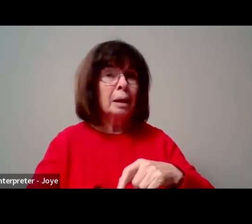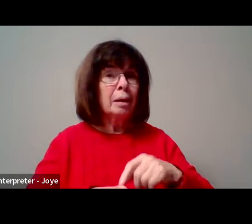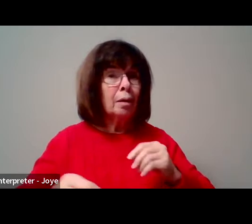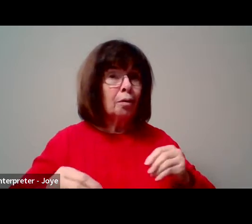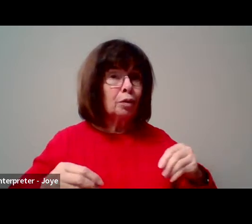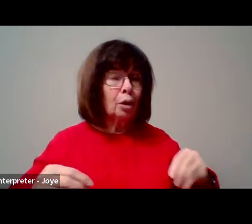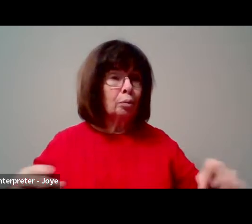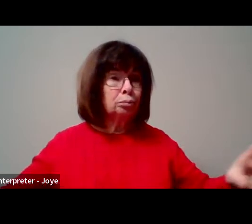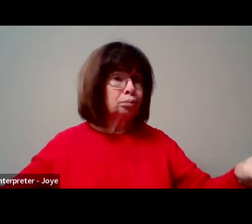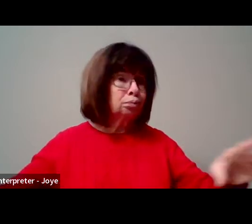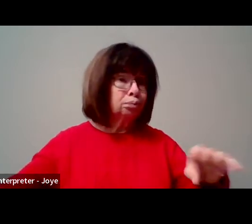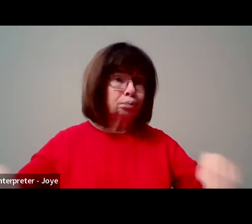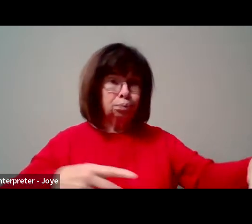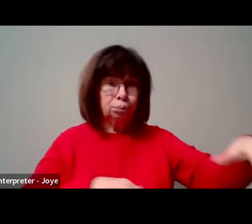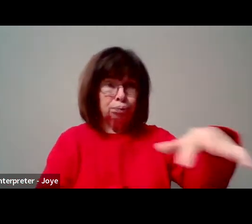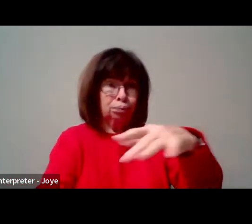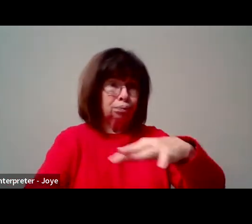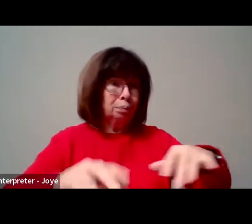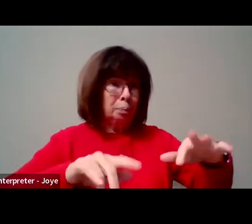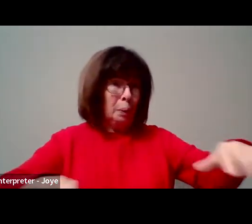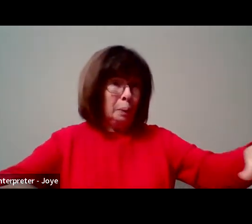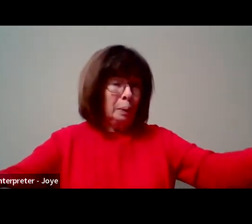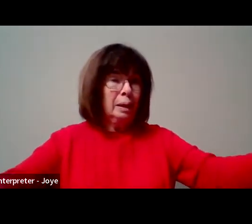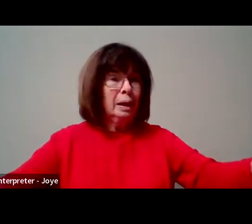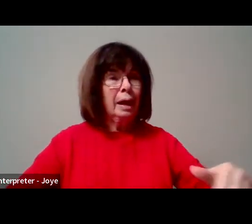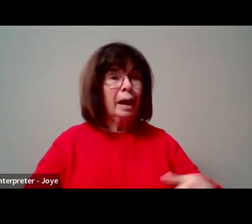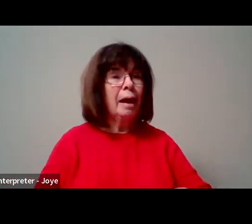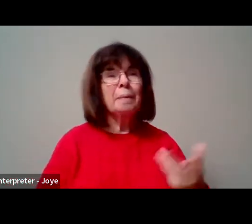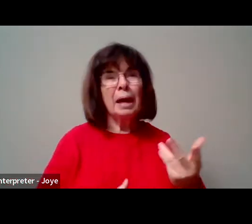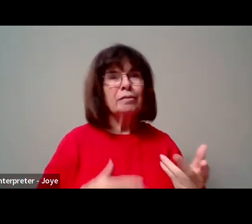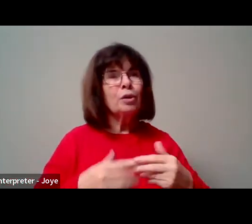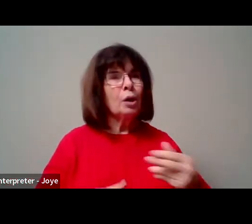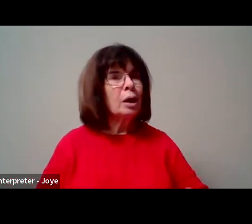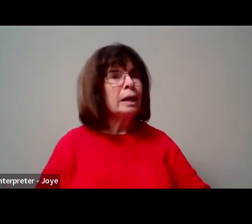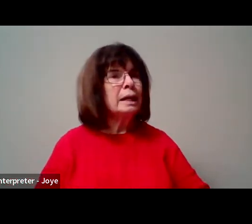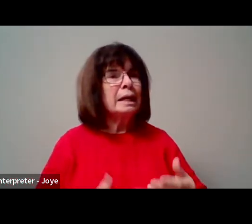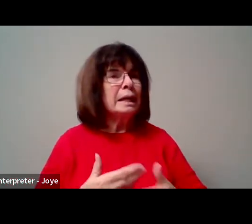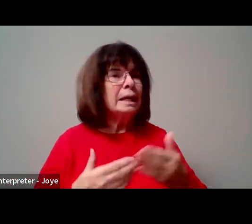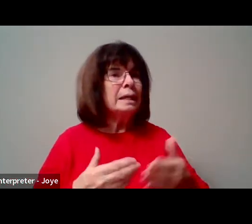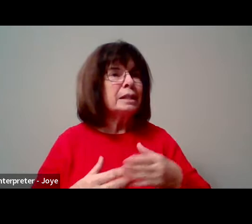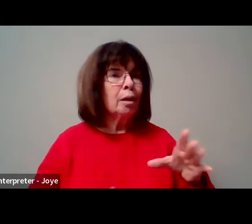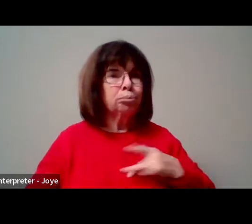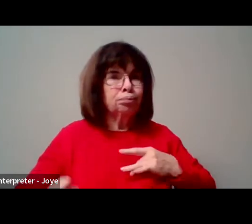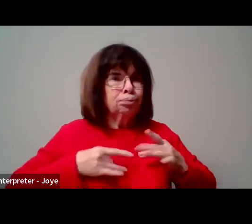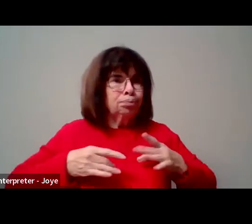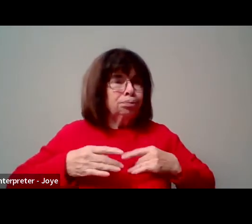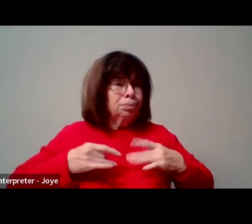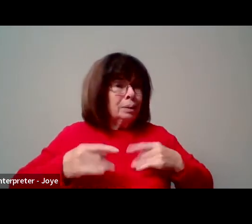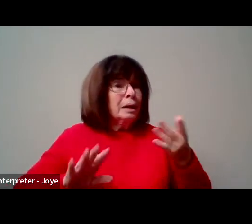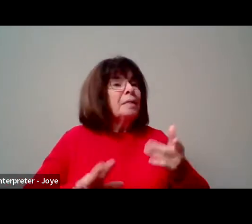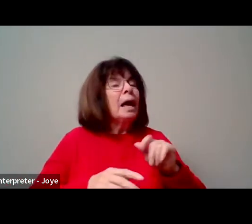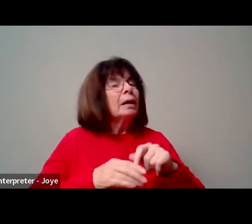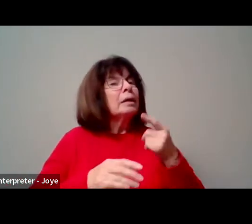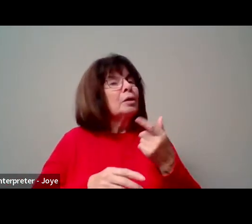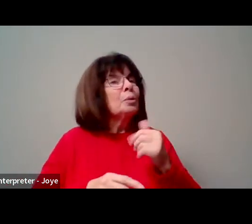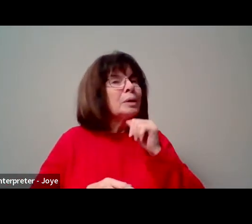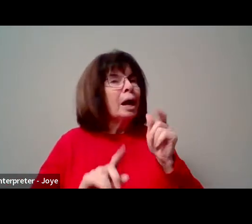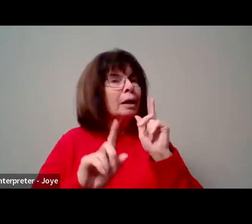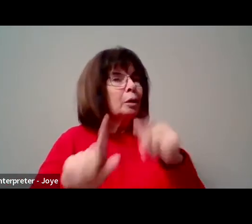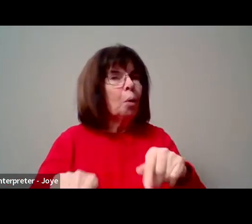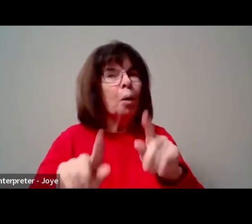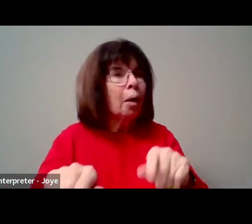season, we're not like going to the spa or whatever other things that that